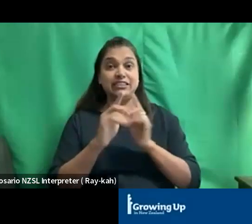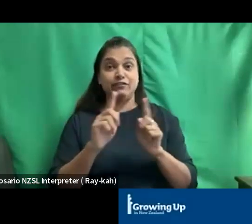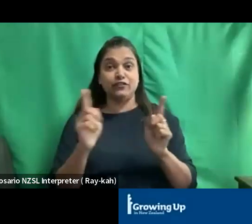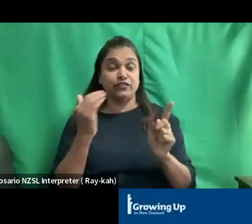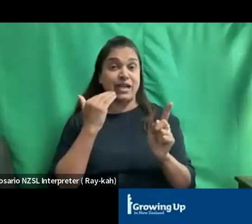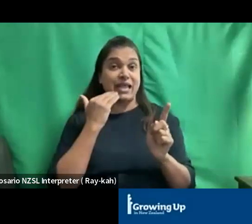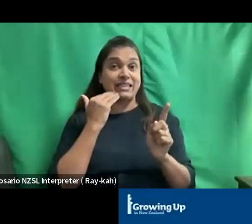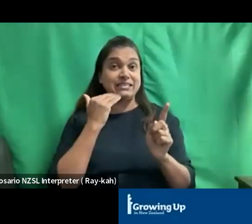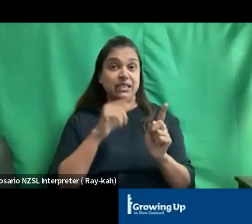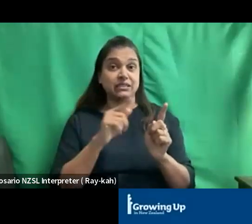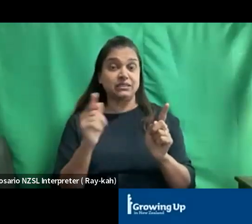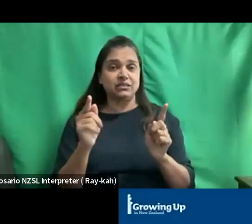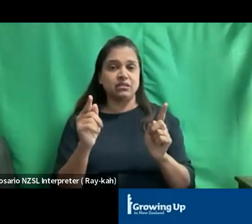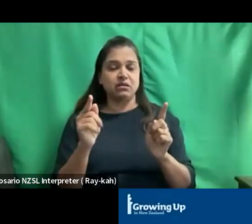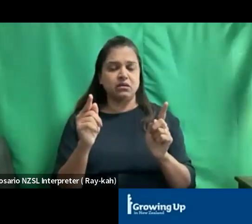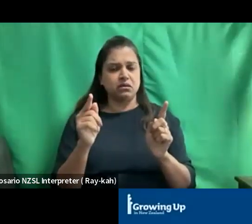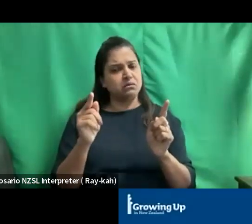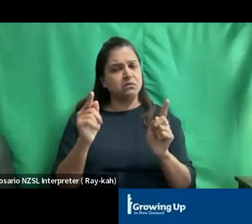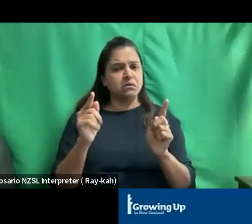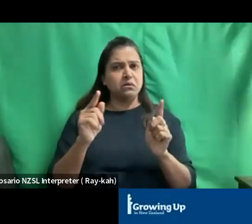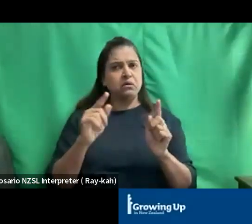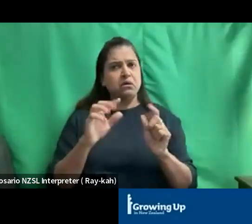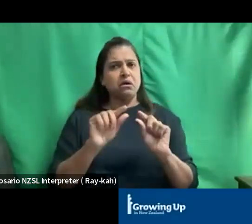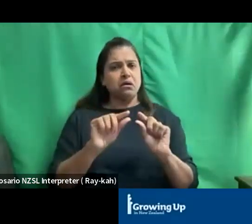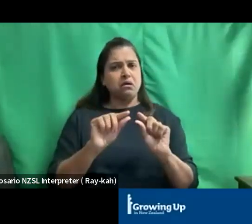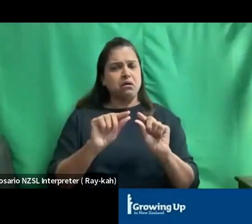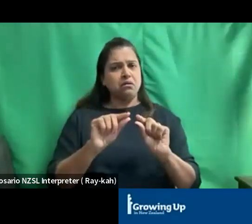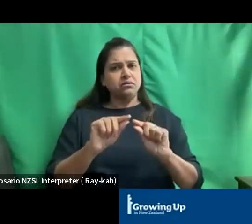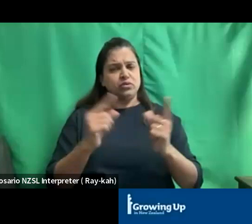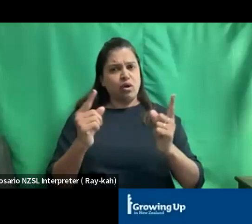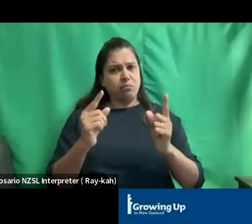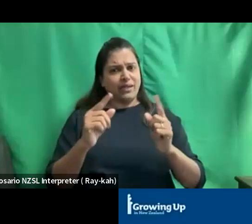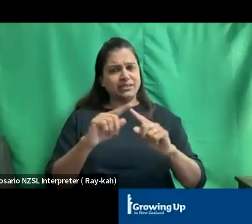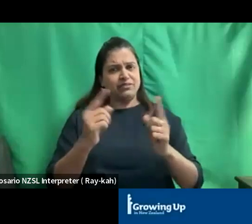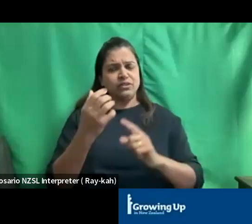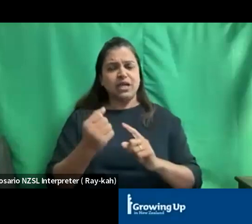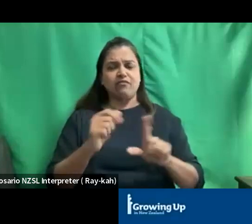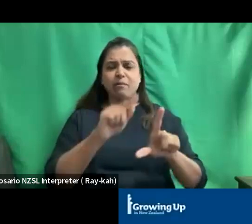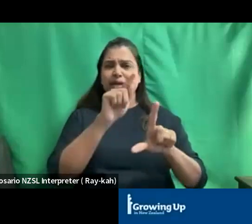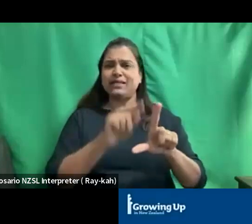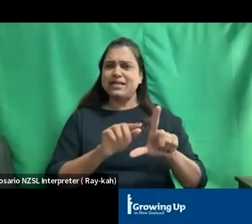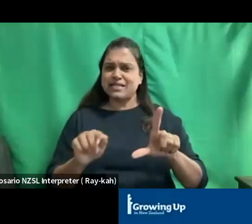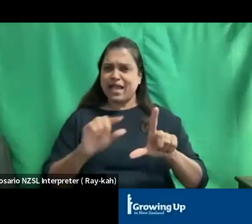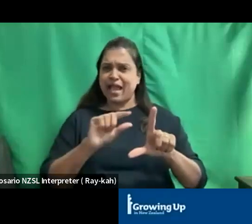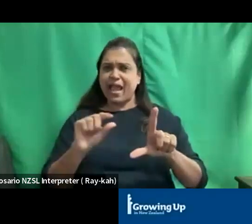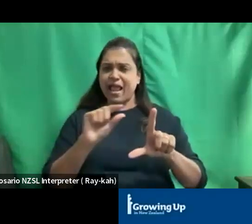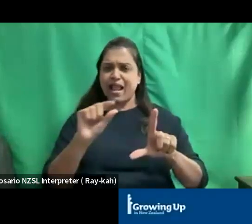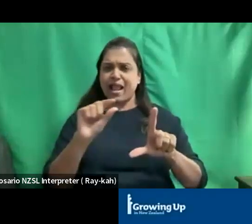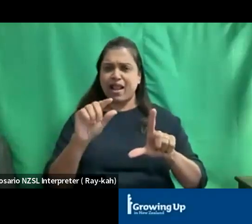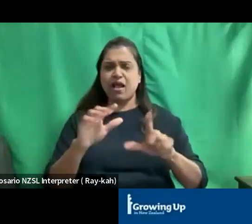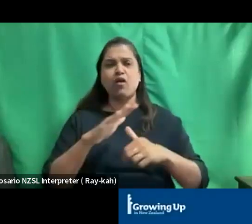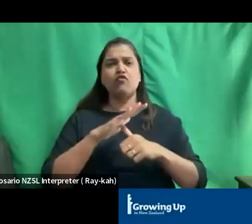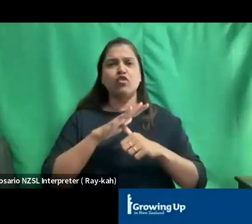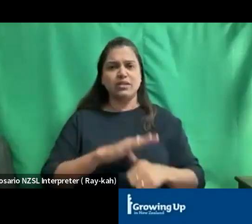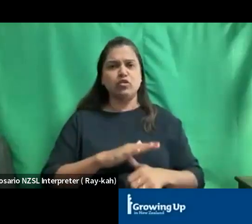statistically significant differences, but just looking at the scores on a scale that went from 0 to 30 for depression,